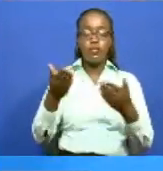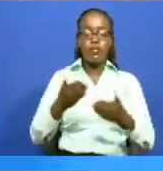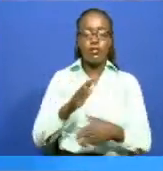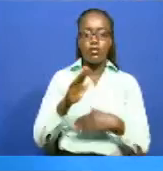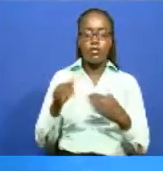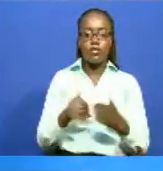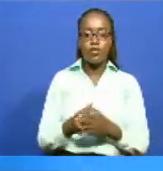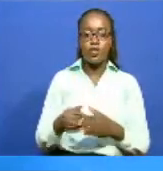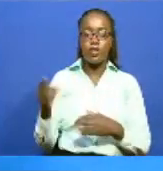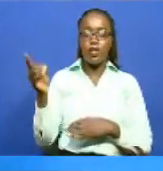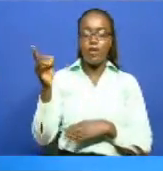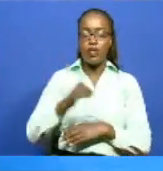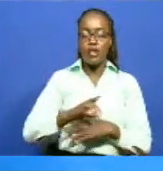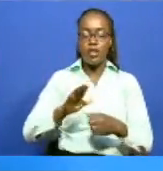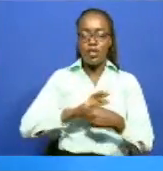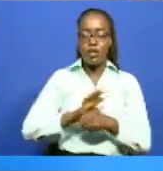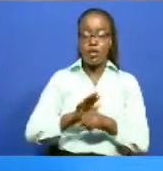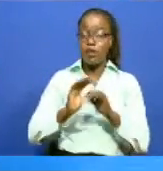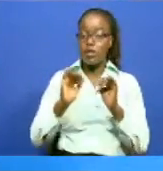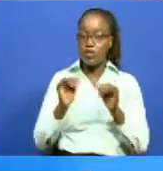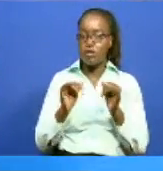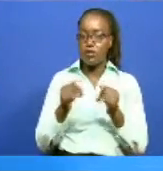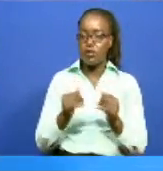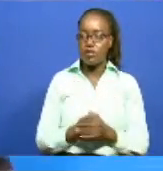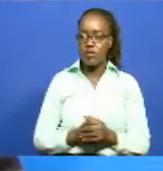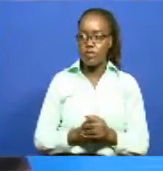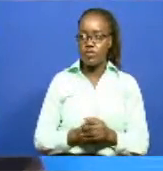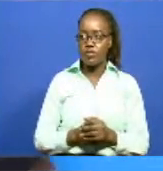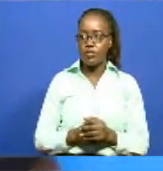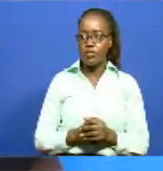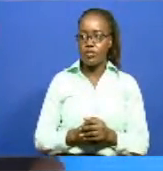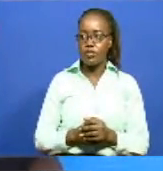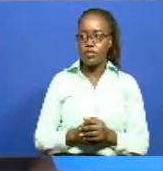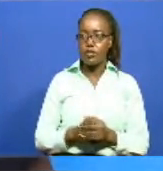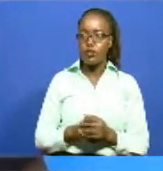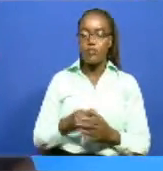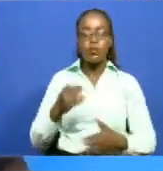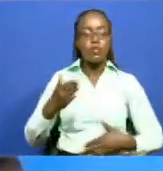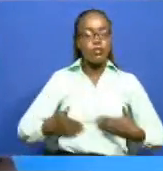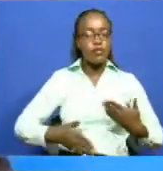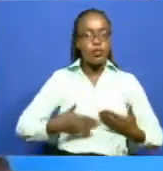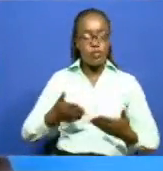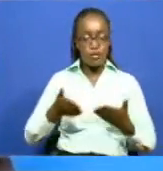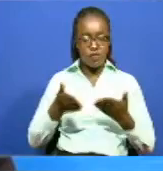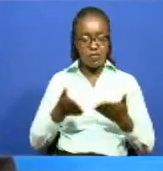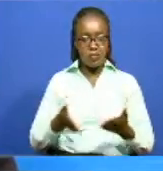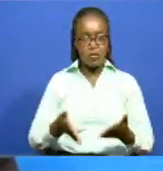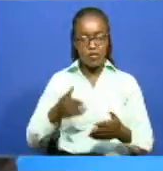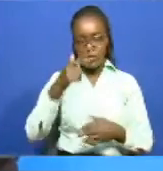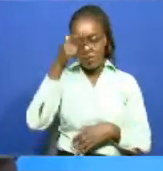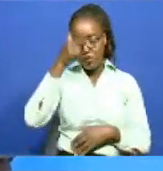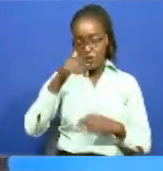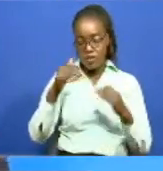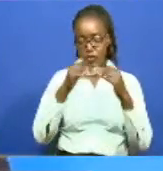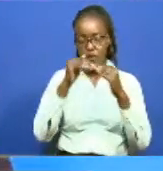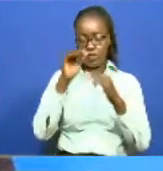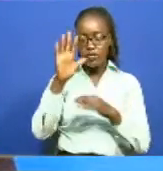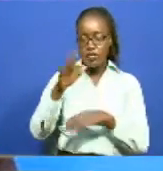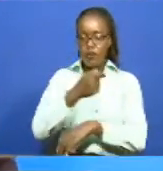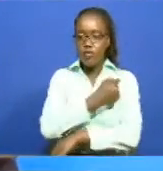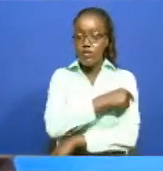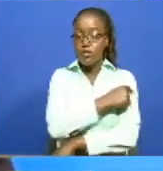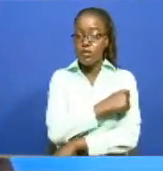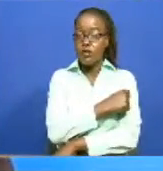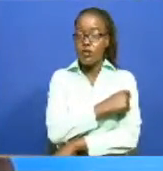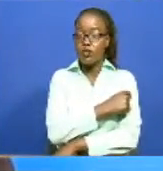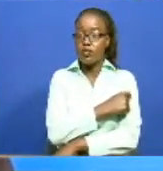our daily COVID-19 update. Today we are especially delighted to be here at Thika Level 5 Hospital,